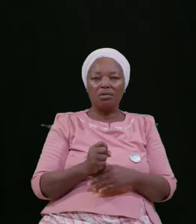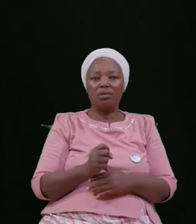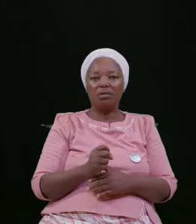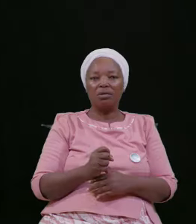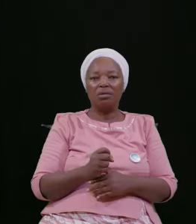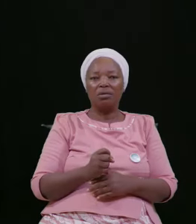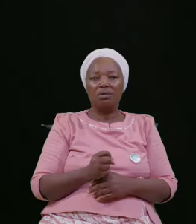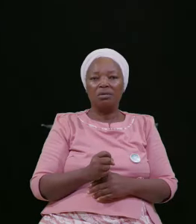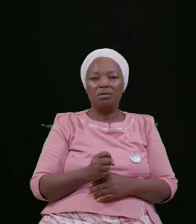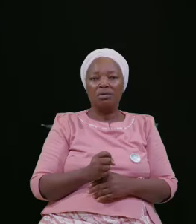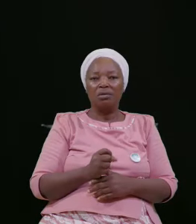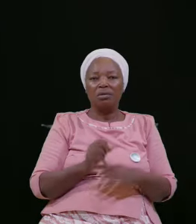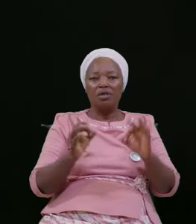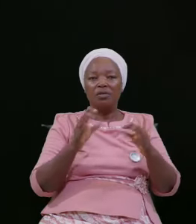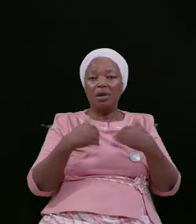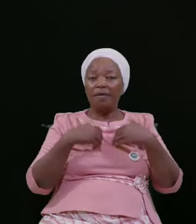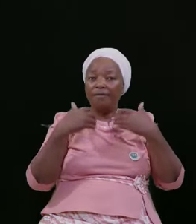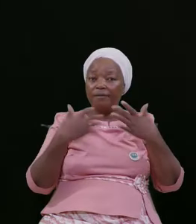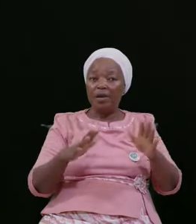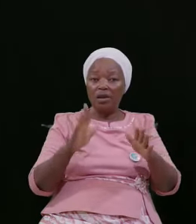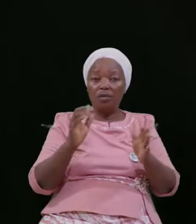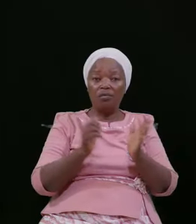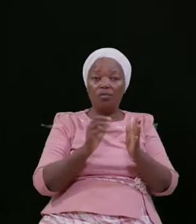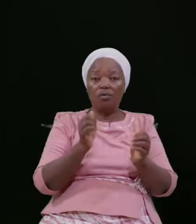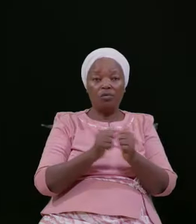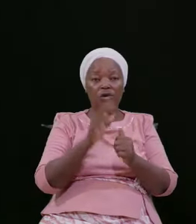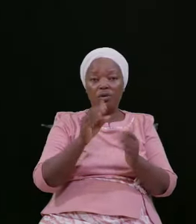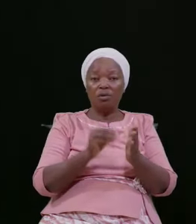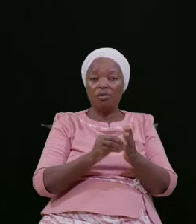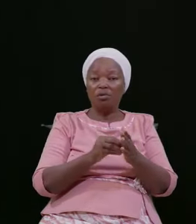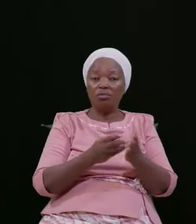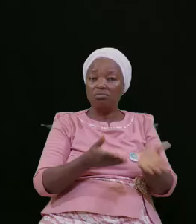if you are true with your own session, please, can you indicate?